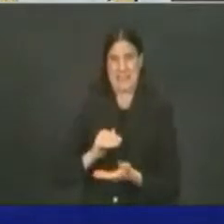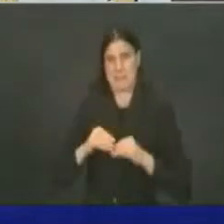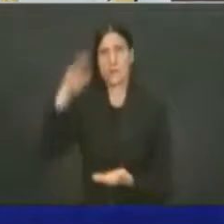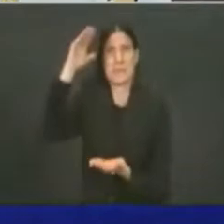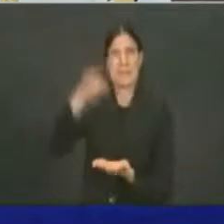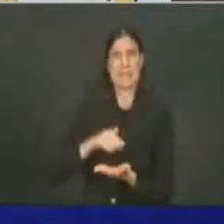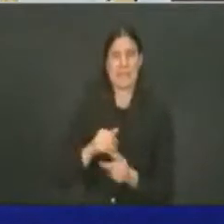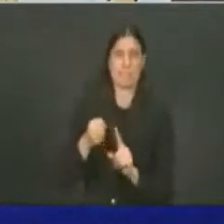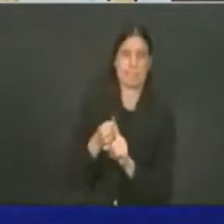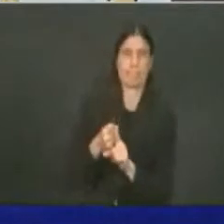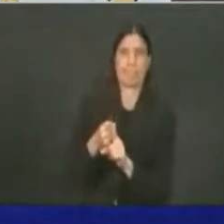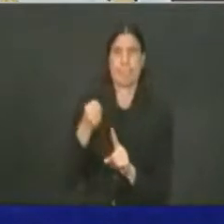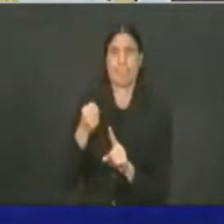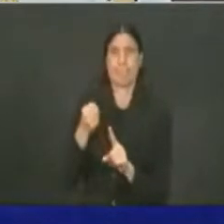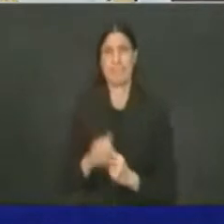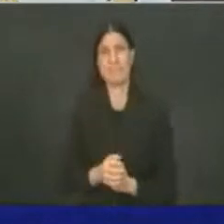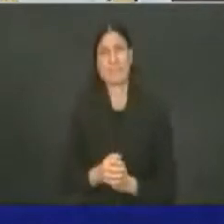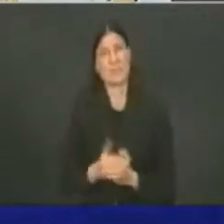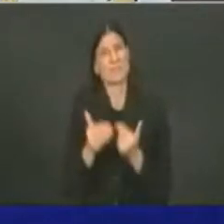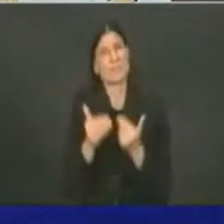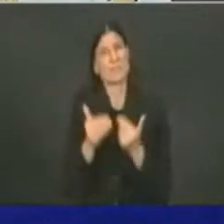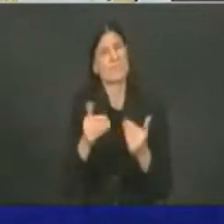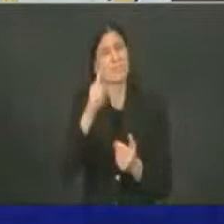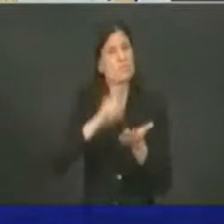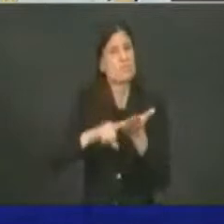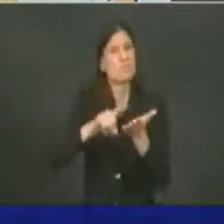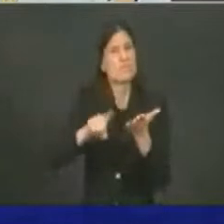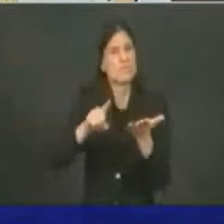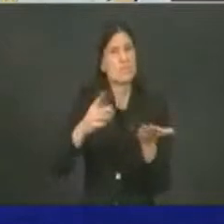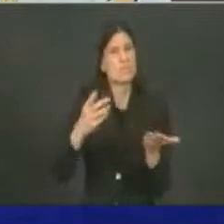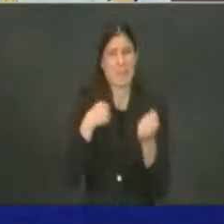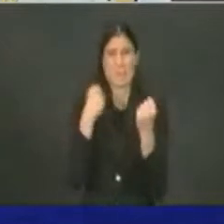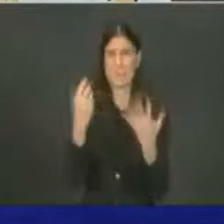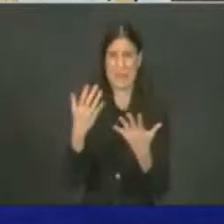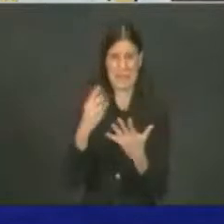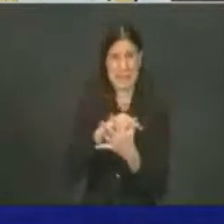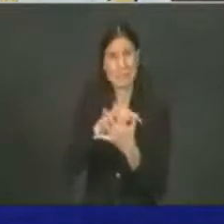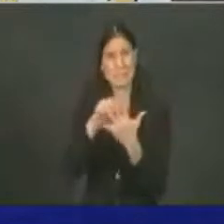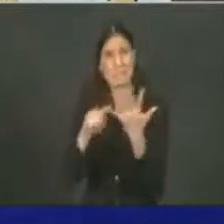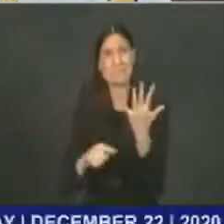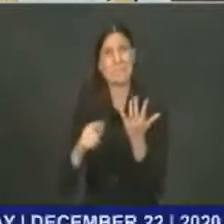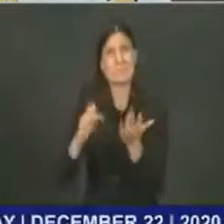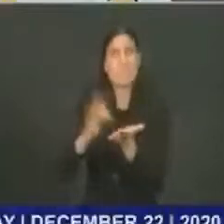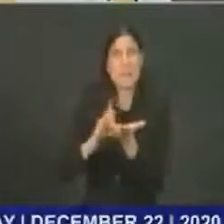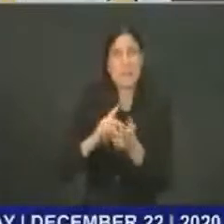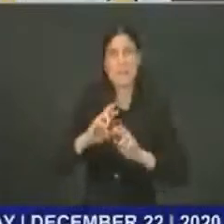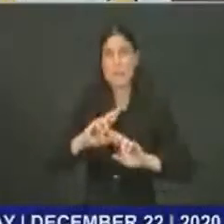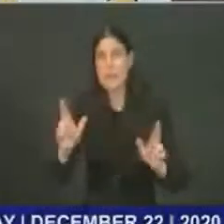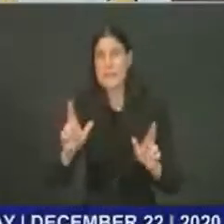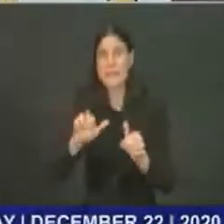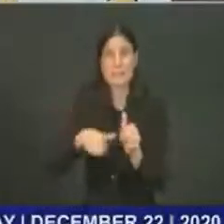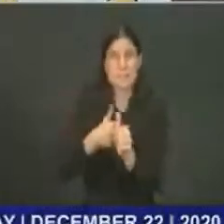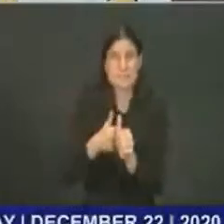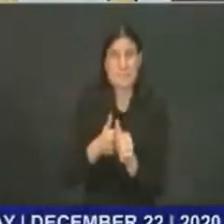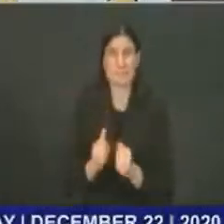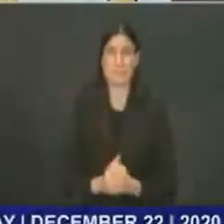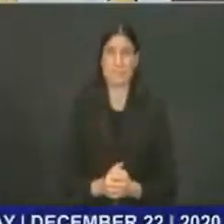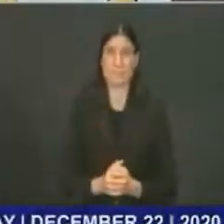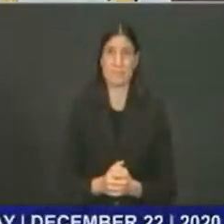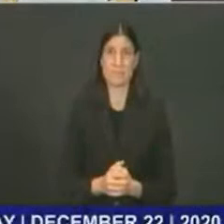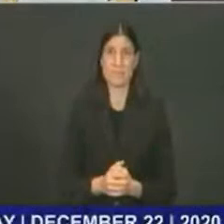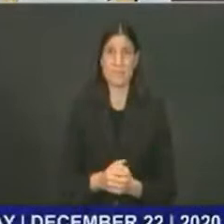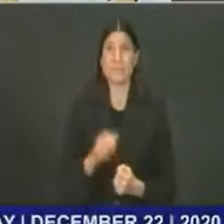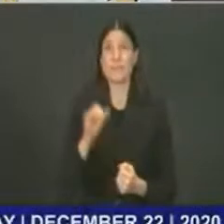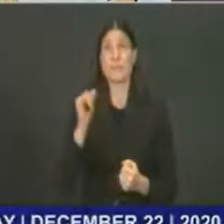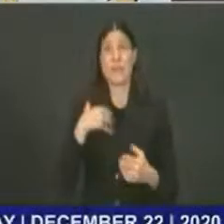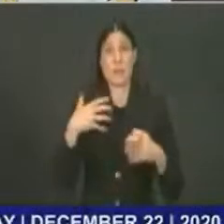an option that's available for you. So the three things I've talked about today, vaccinations,